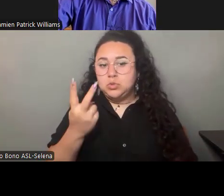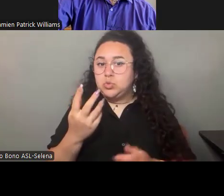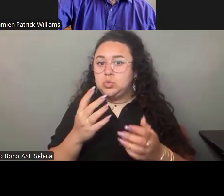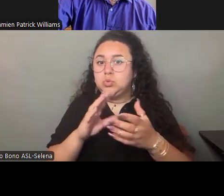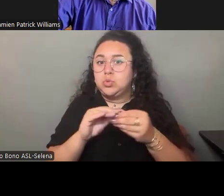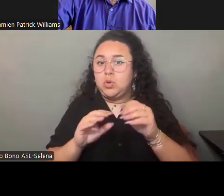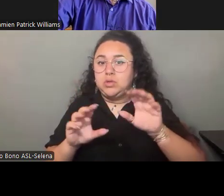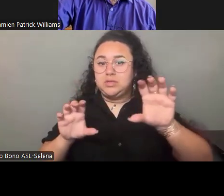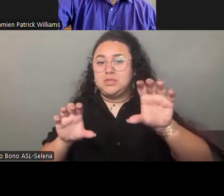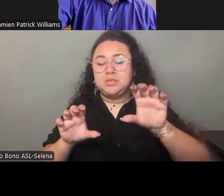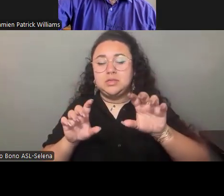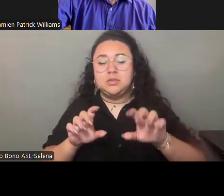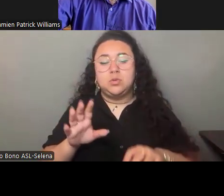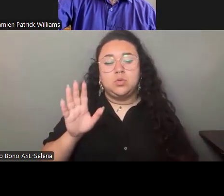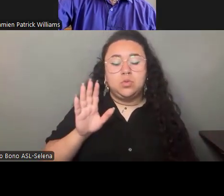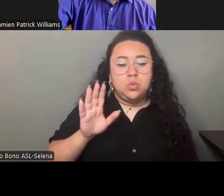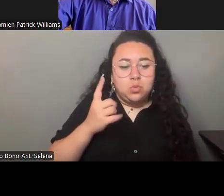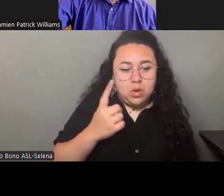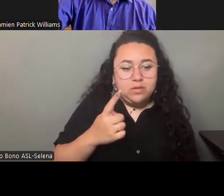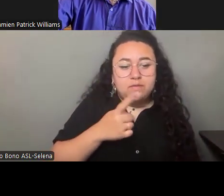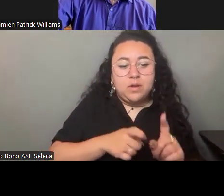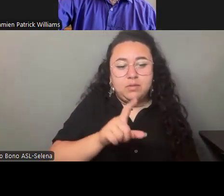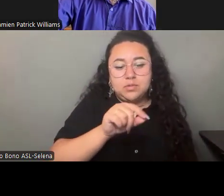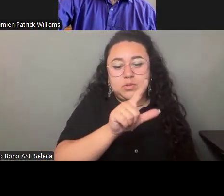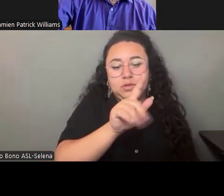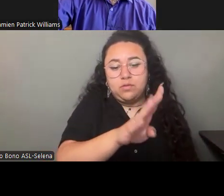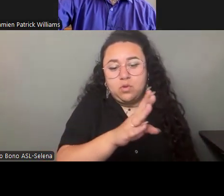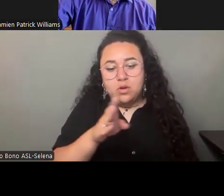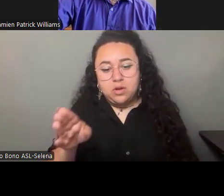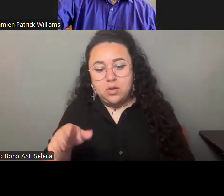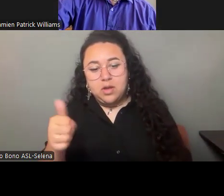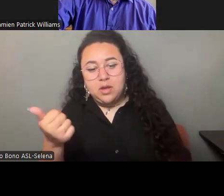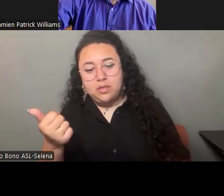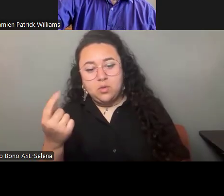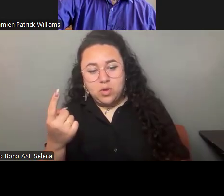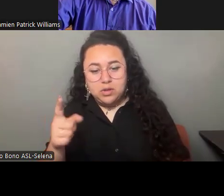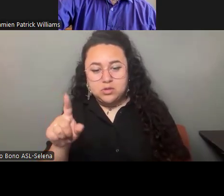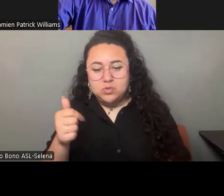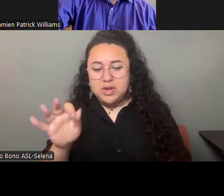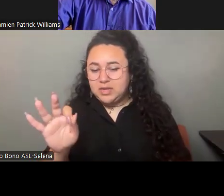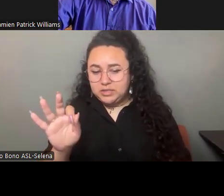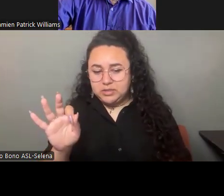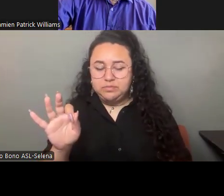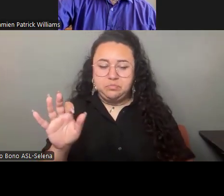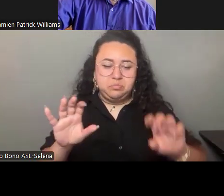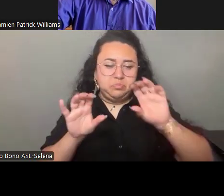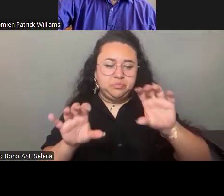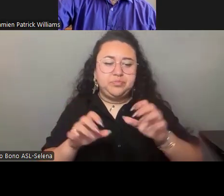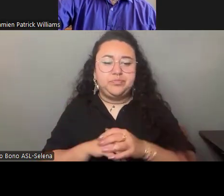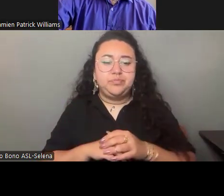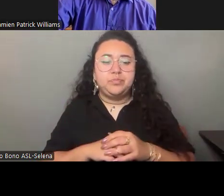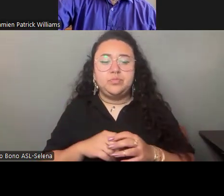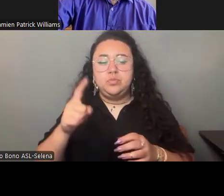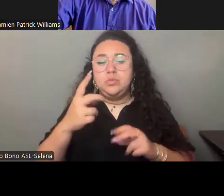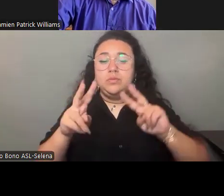is from 2024, and the other one is from 2019. One of the headlines is more than 200 people